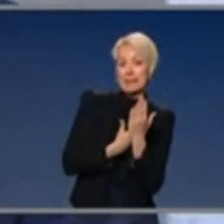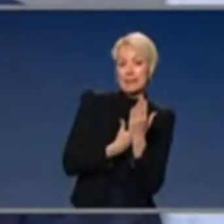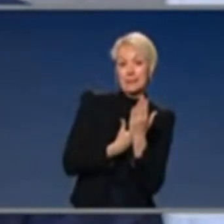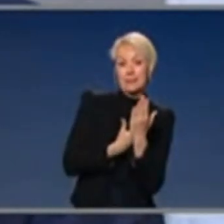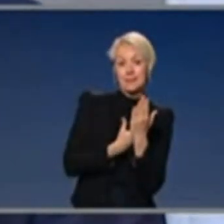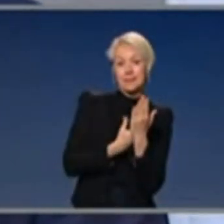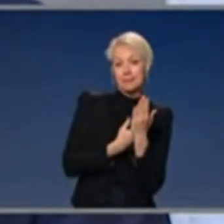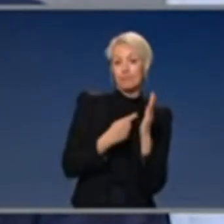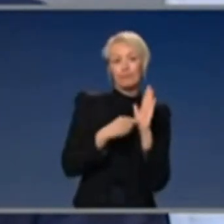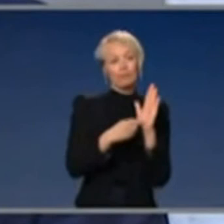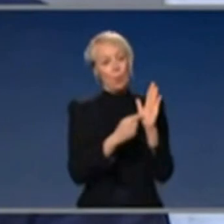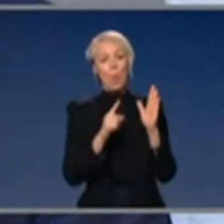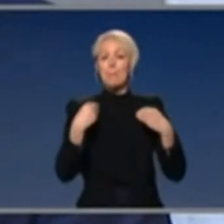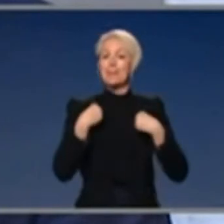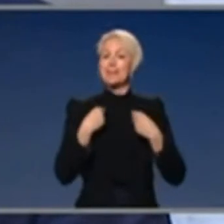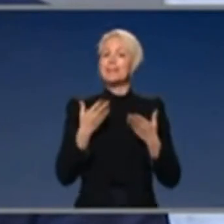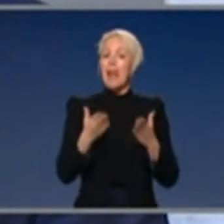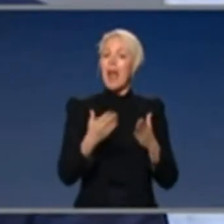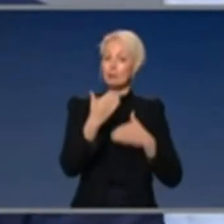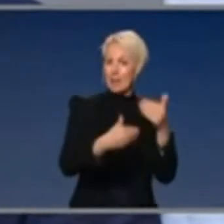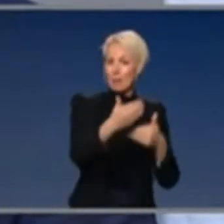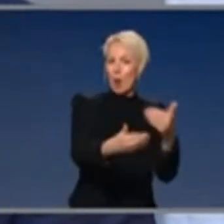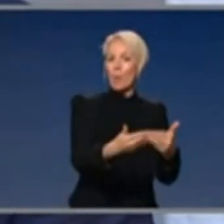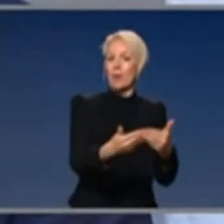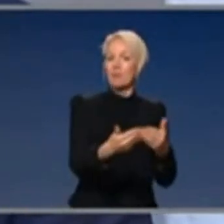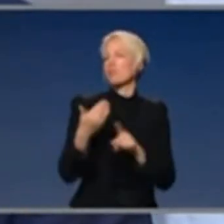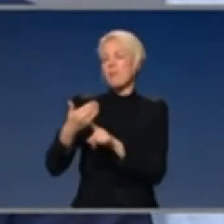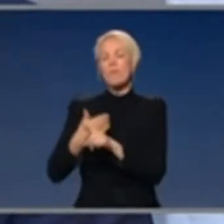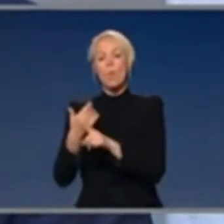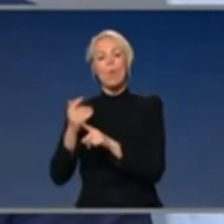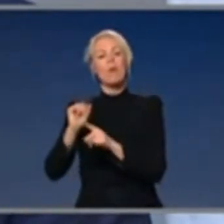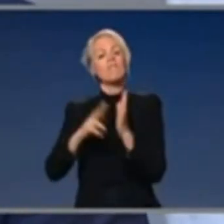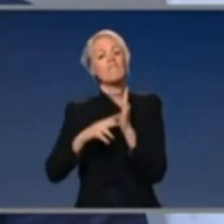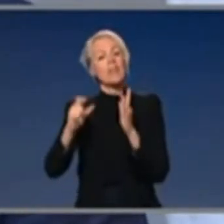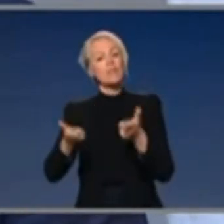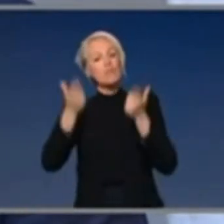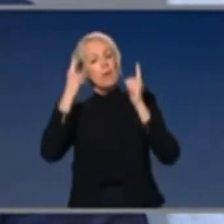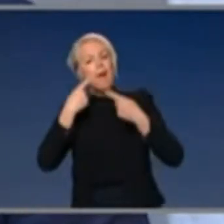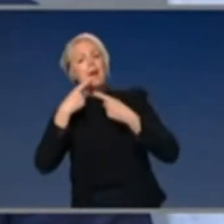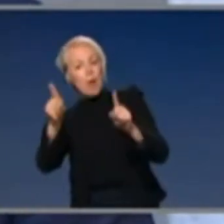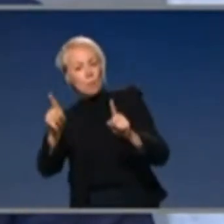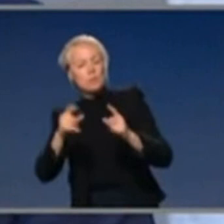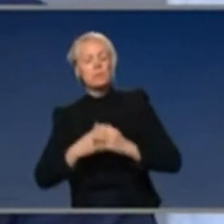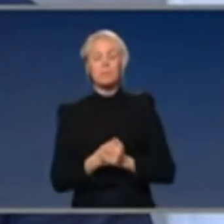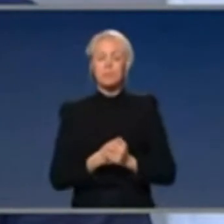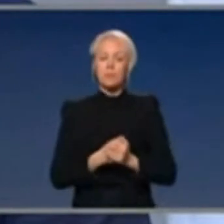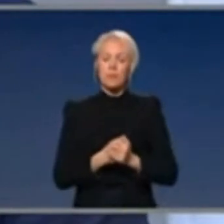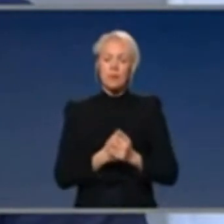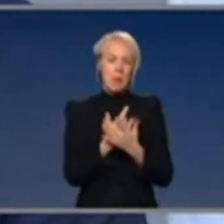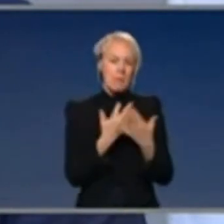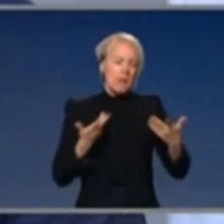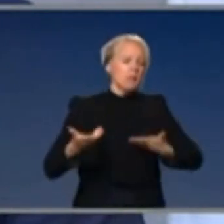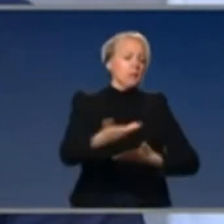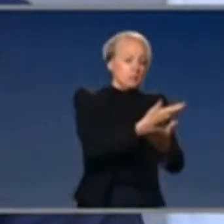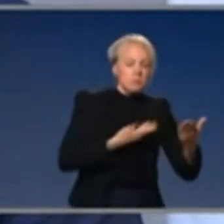the Premier made the final announcement. Now, there had been consultations going on between Commonwealth officials and input, I